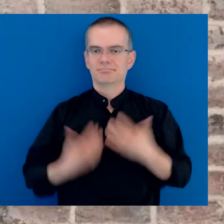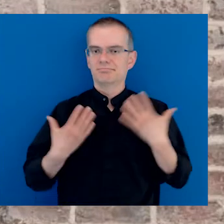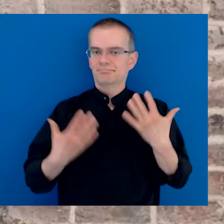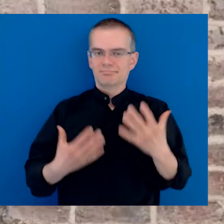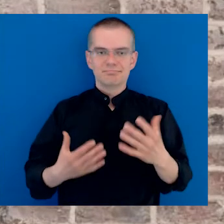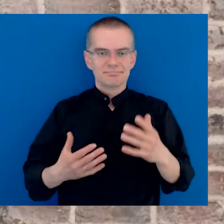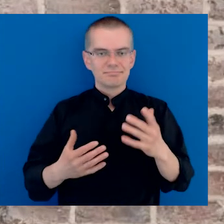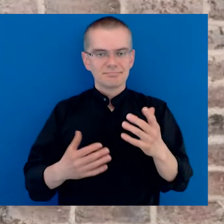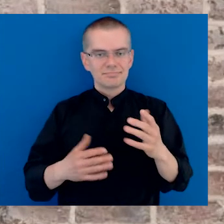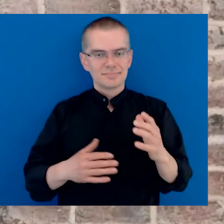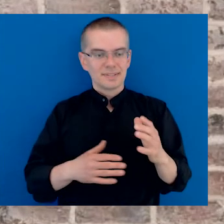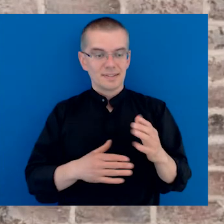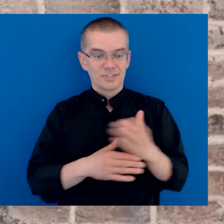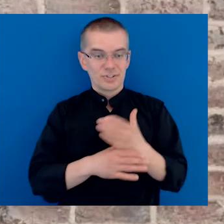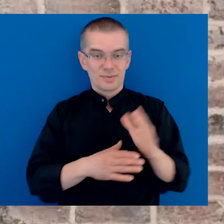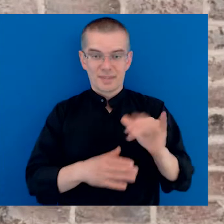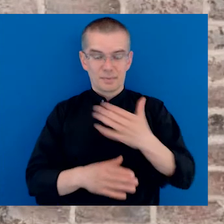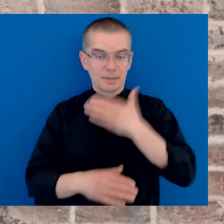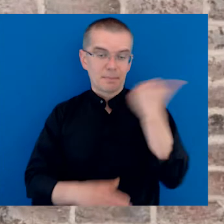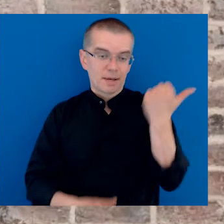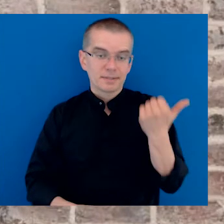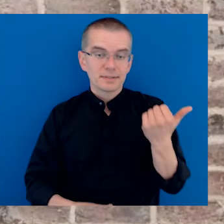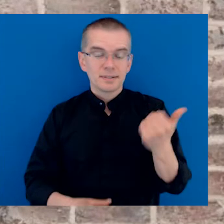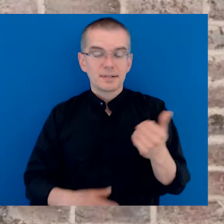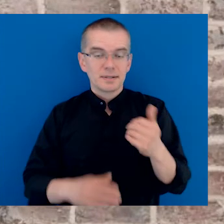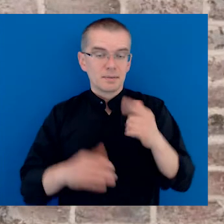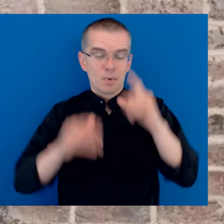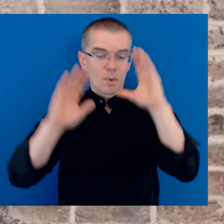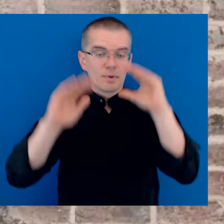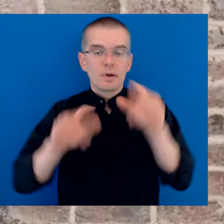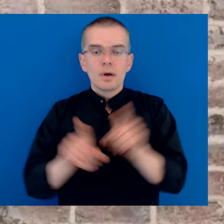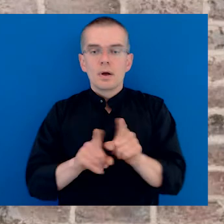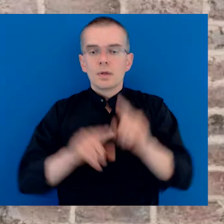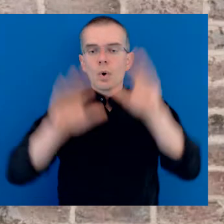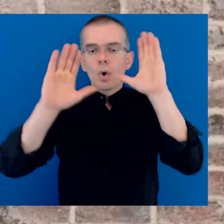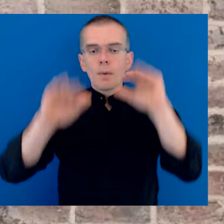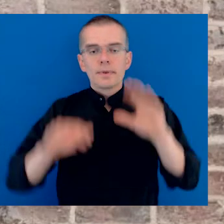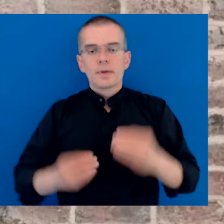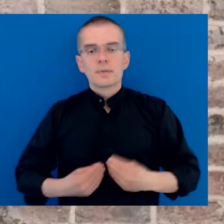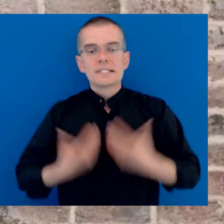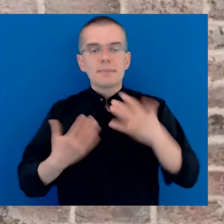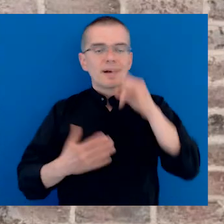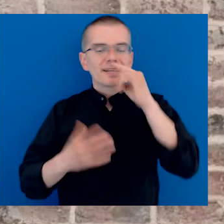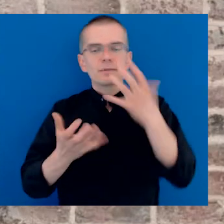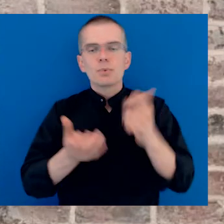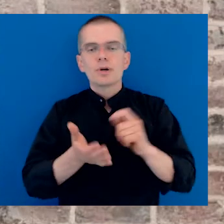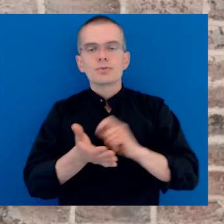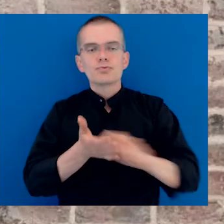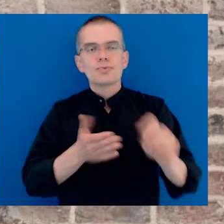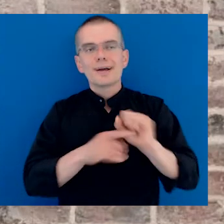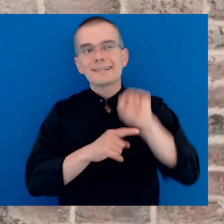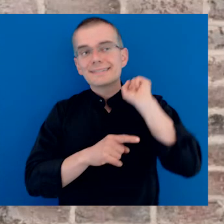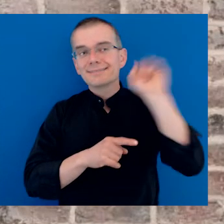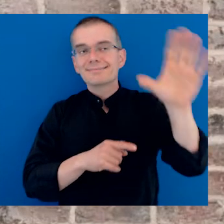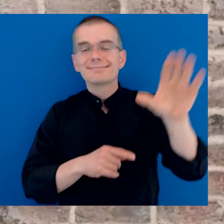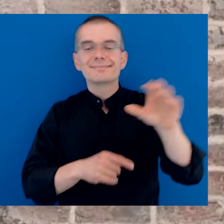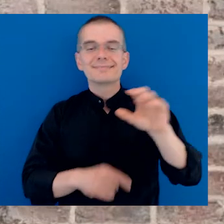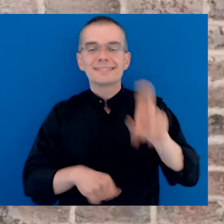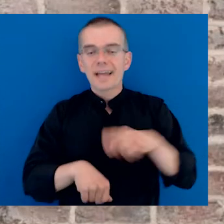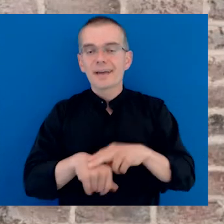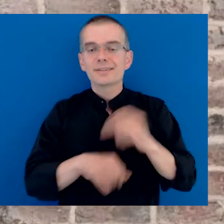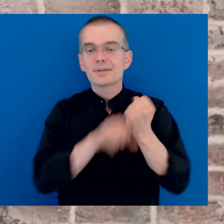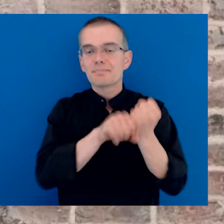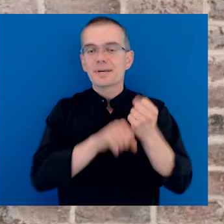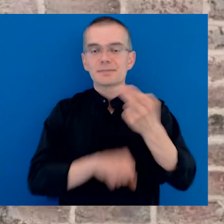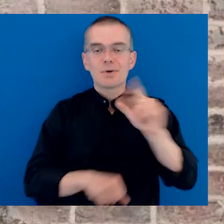reading, that would be the best. That's certainly what I'm hoping for. And I'm also hoping it will inspire kids to want to write to the National Baseball Hall of